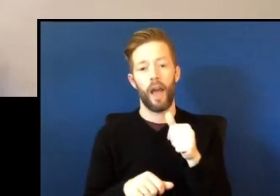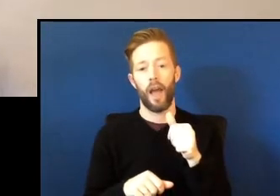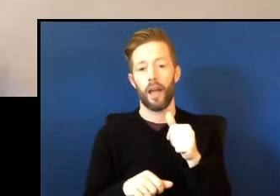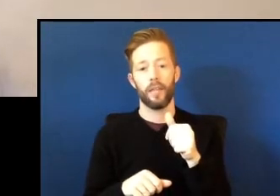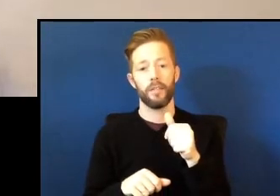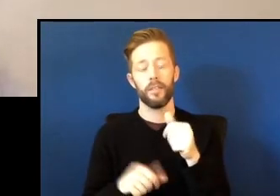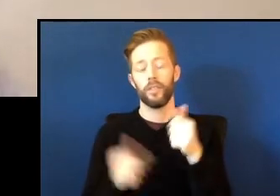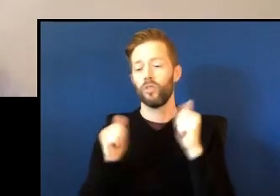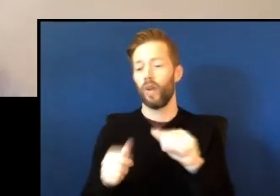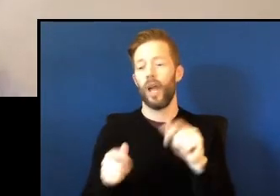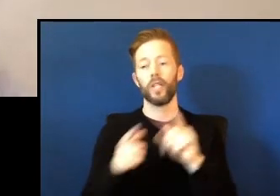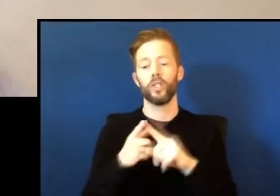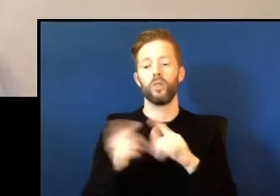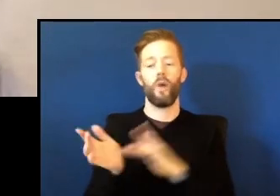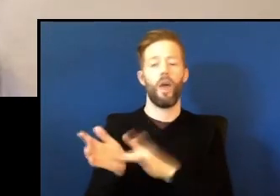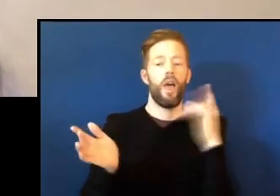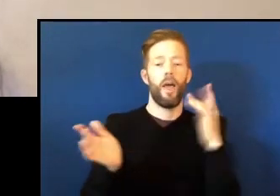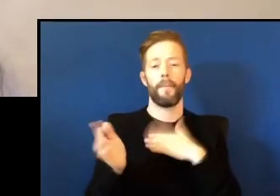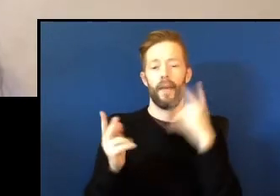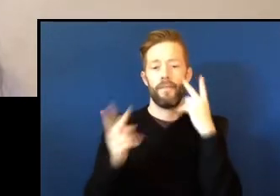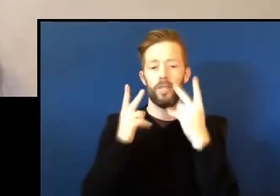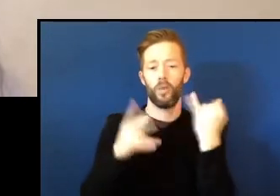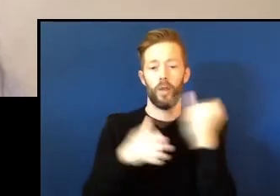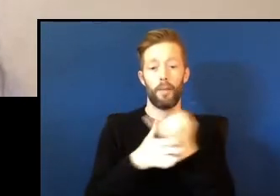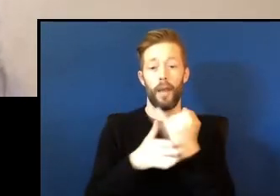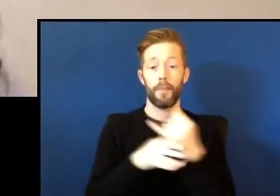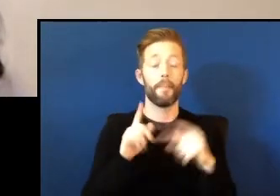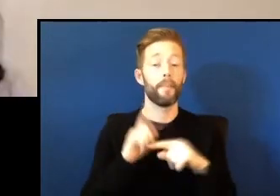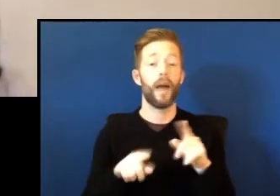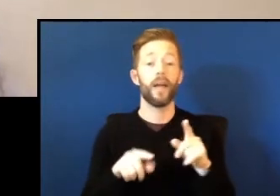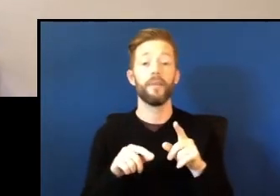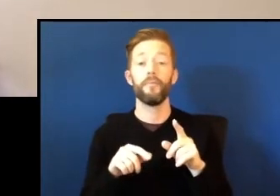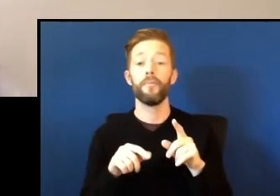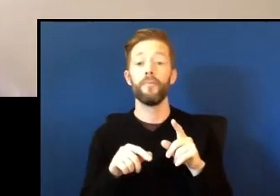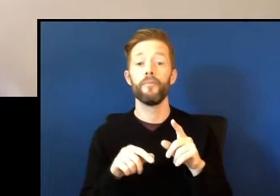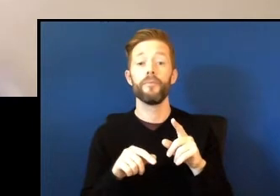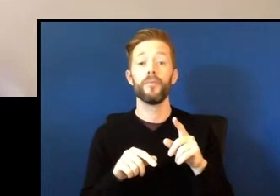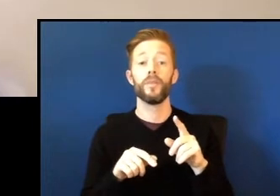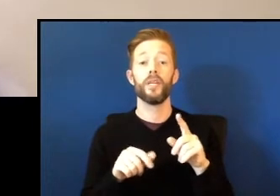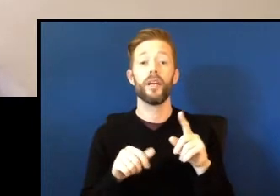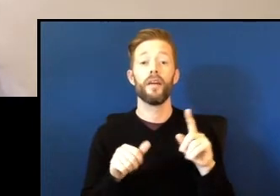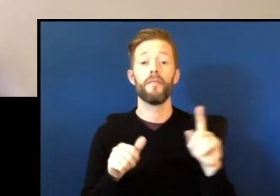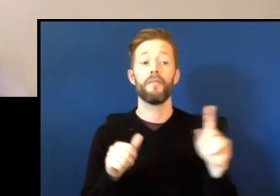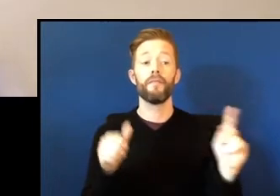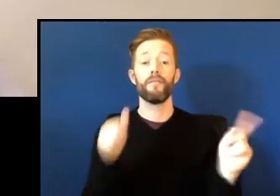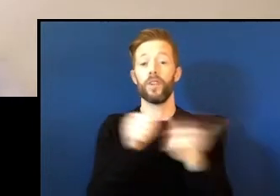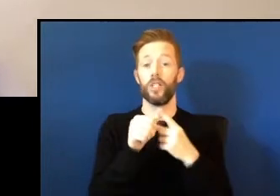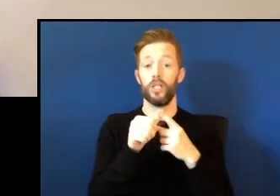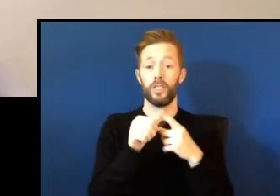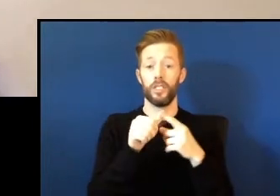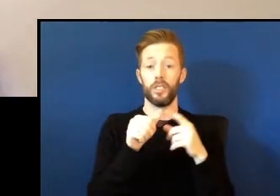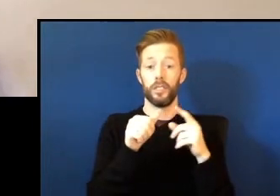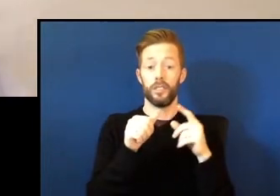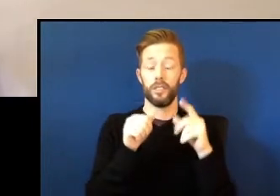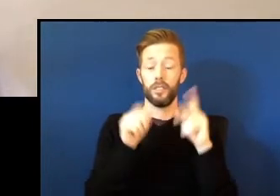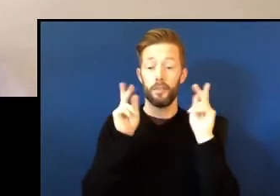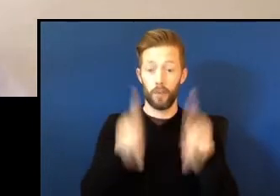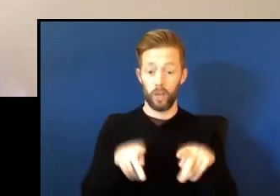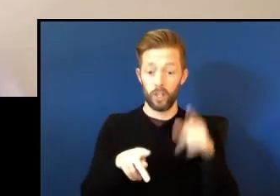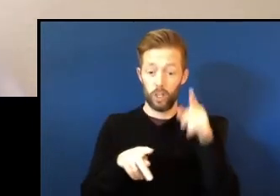capitalize on my visual impairment, but the first person that a teacher and a parent should accommodate